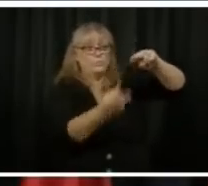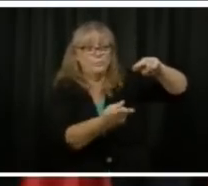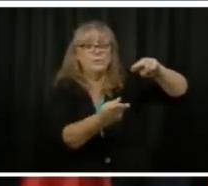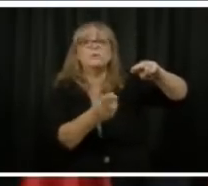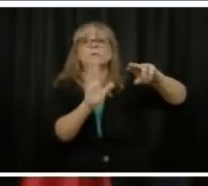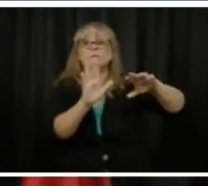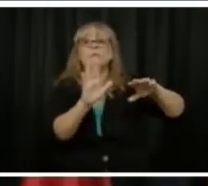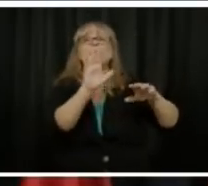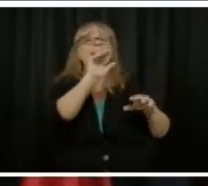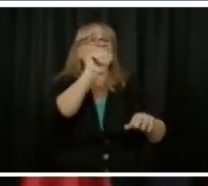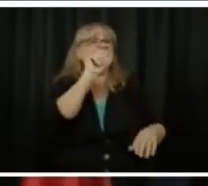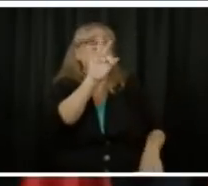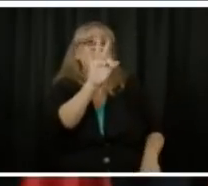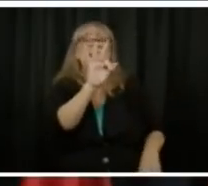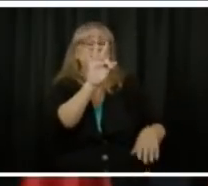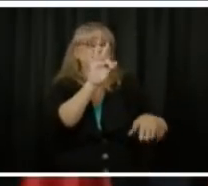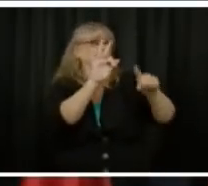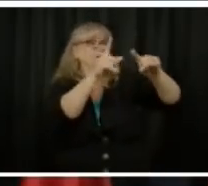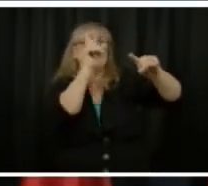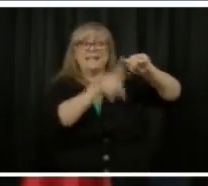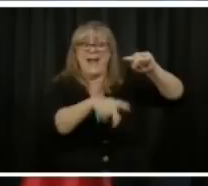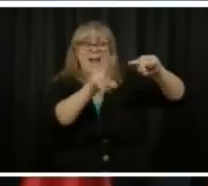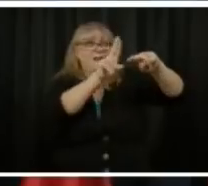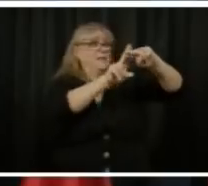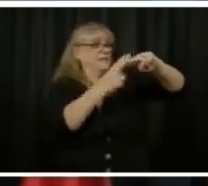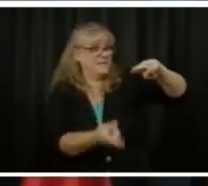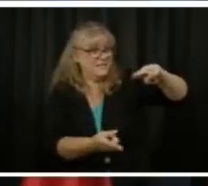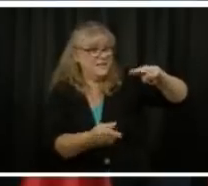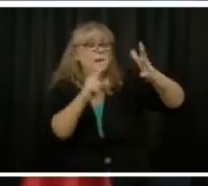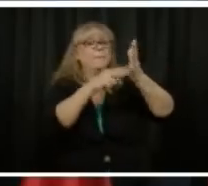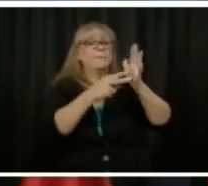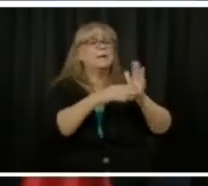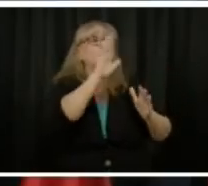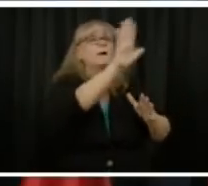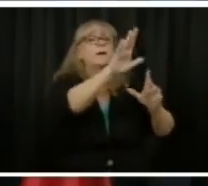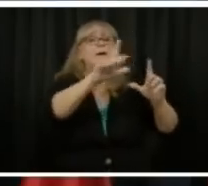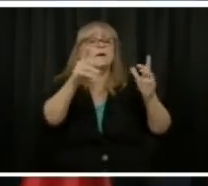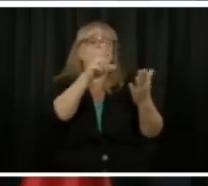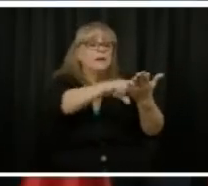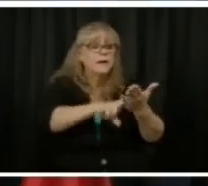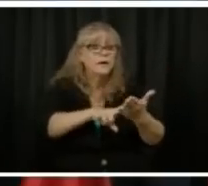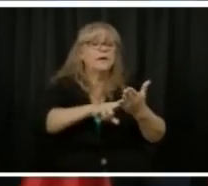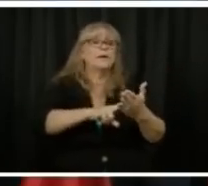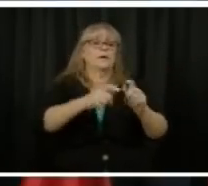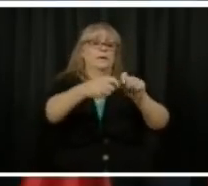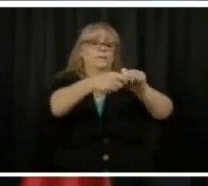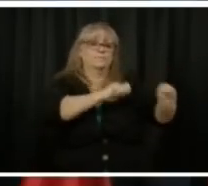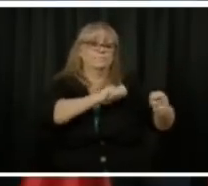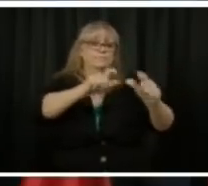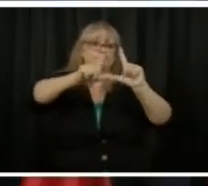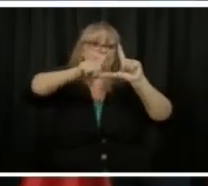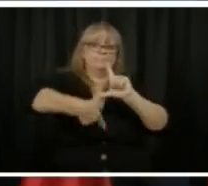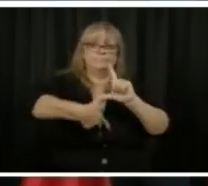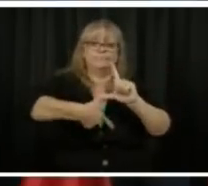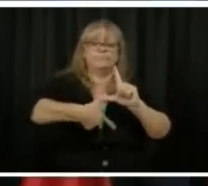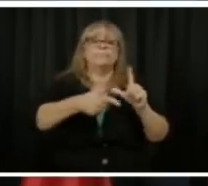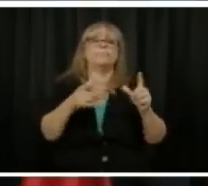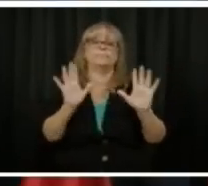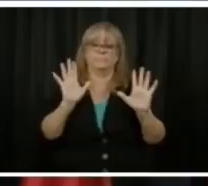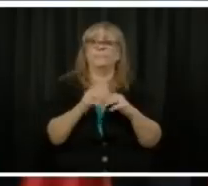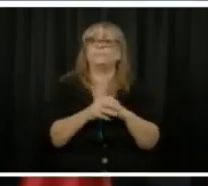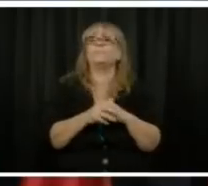state's safer at home order. The department has requested that counties submit a mitigation plan with strategies such as